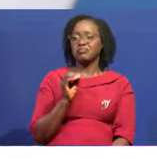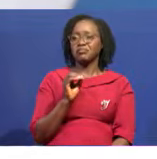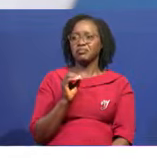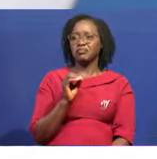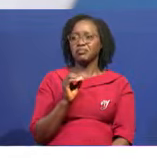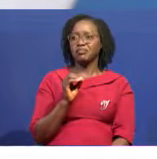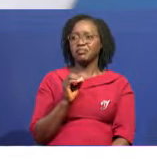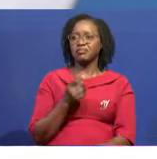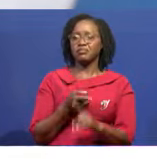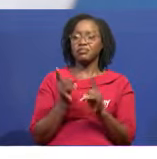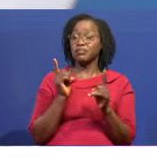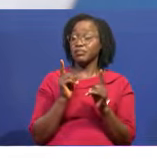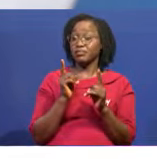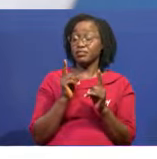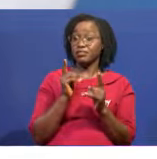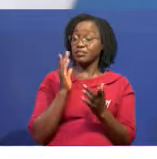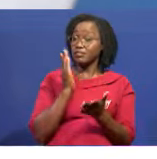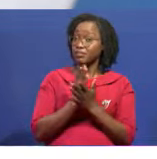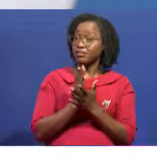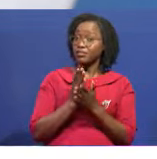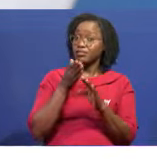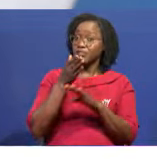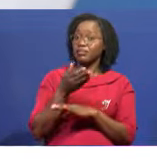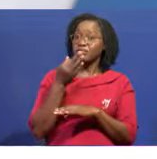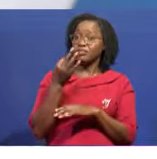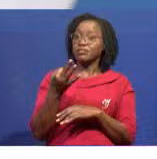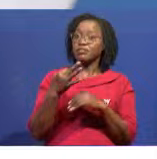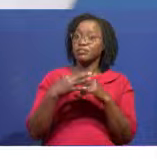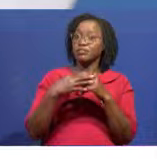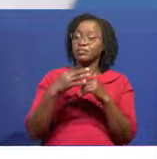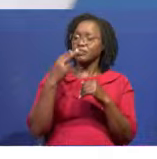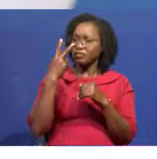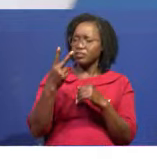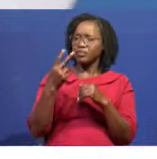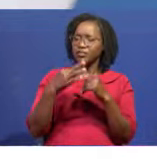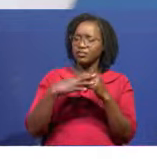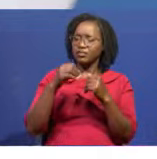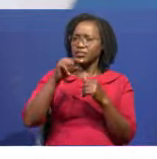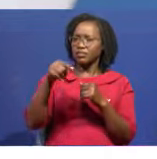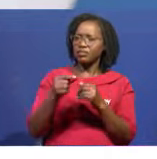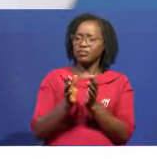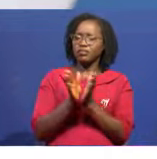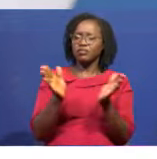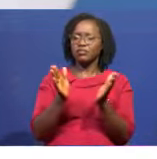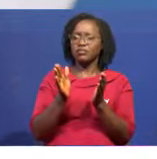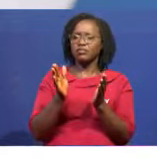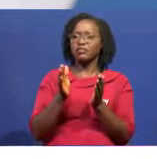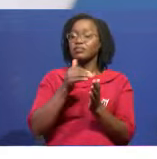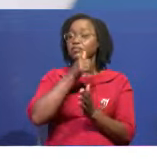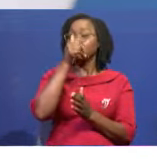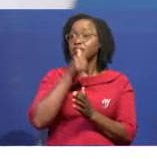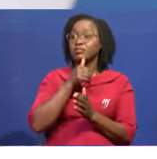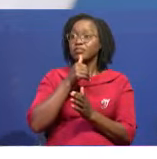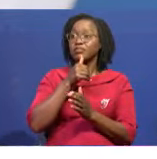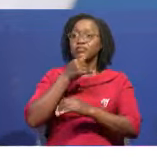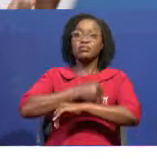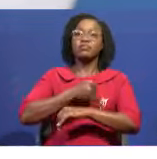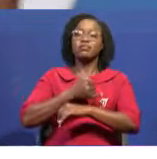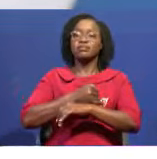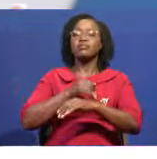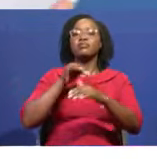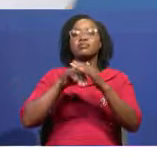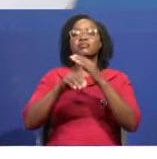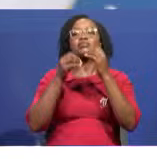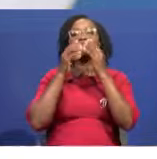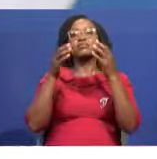But what I know for a fact is that over 280,000 public institutions, both public and private institutions, have managed to receive access